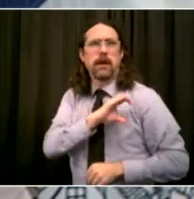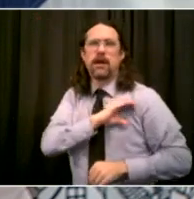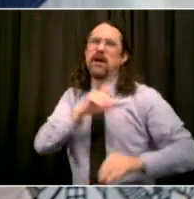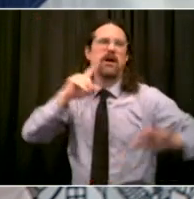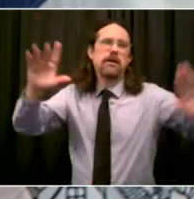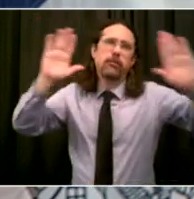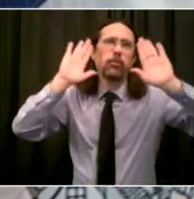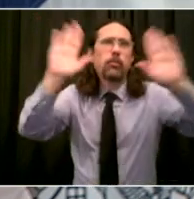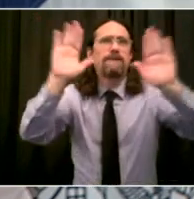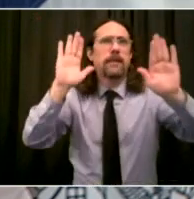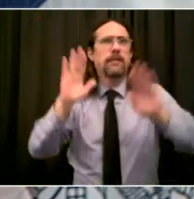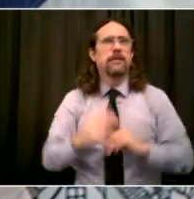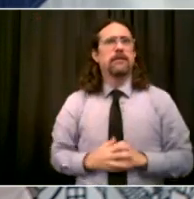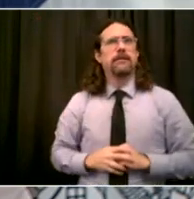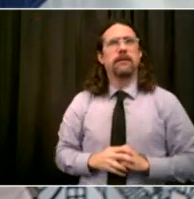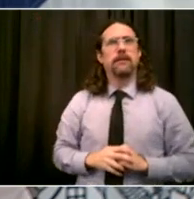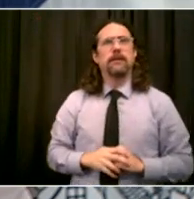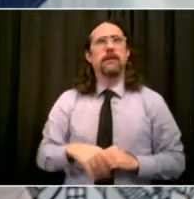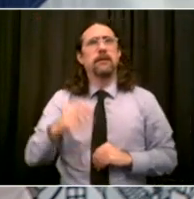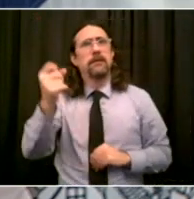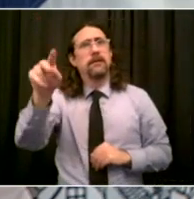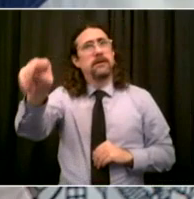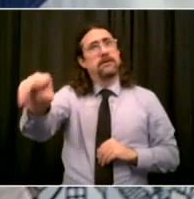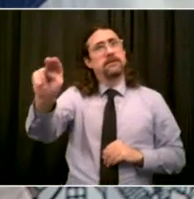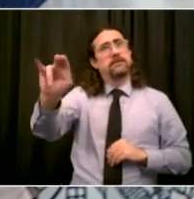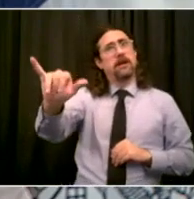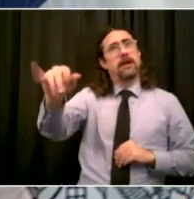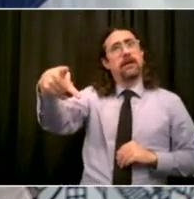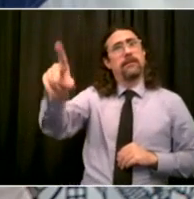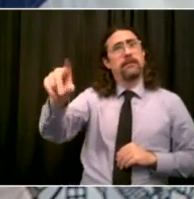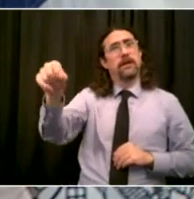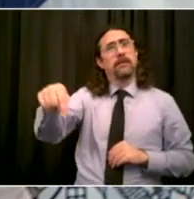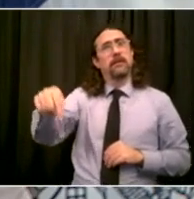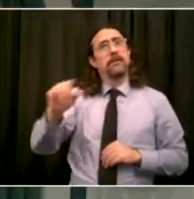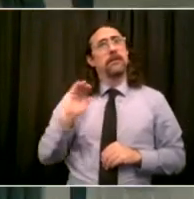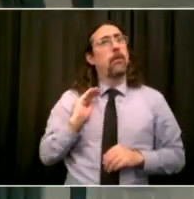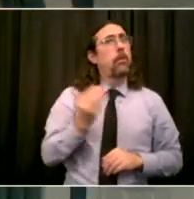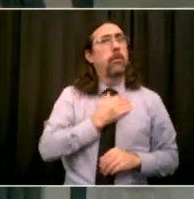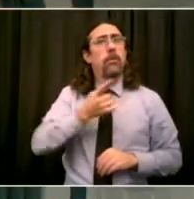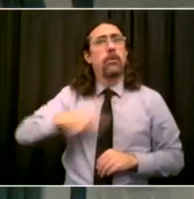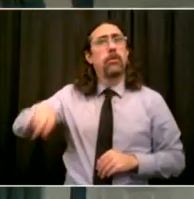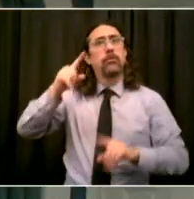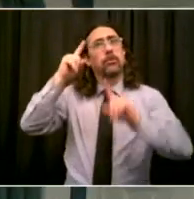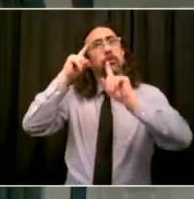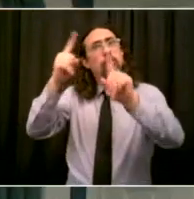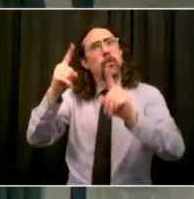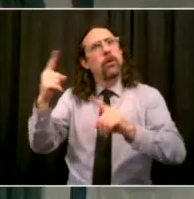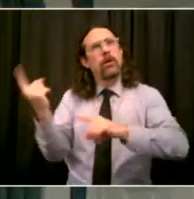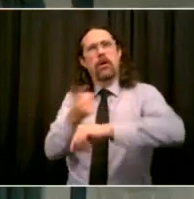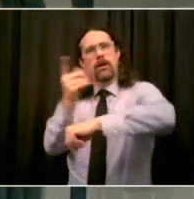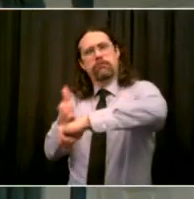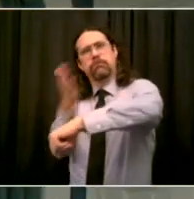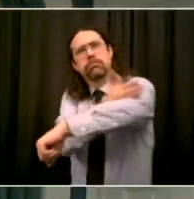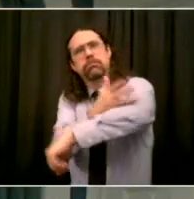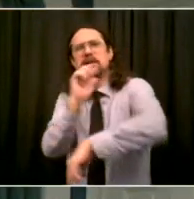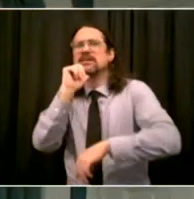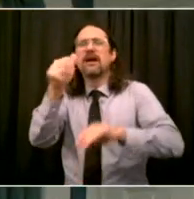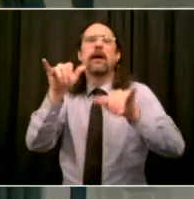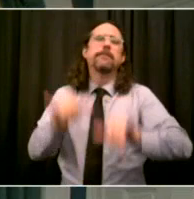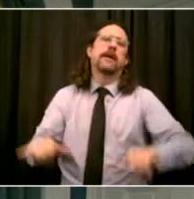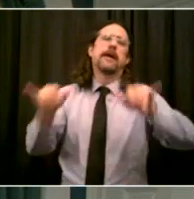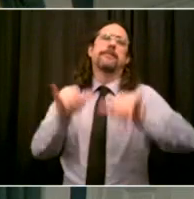has really shown it with these crucial promotions today. Go ahead, Commissioner. Thanks, Marcia,